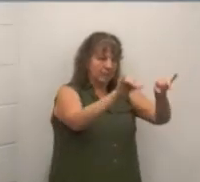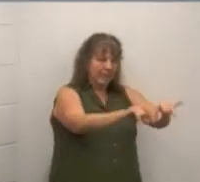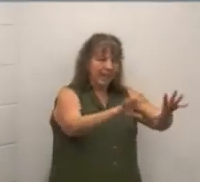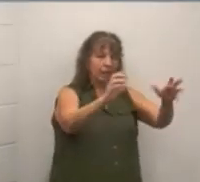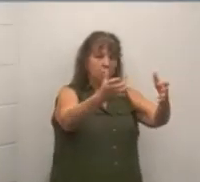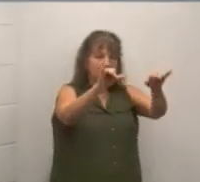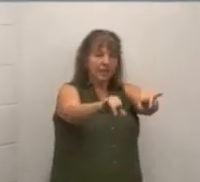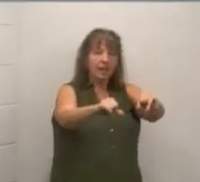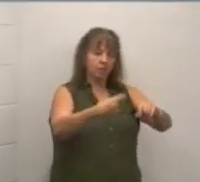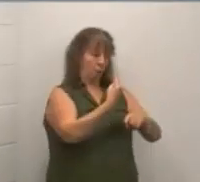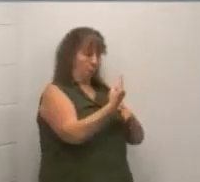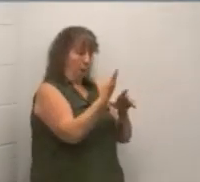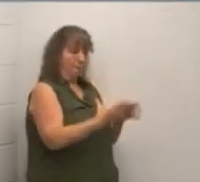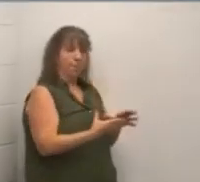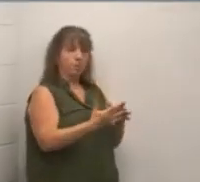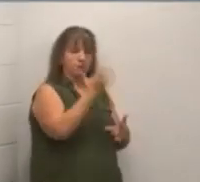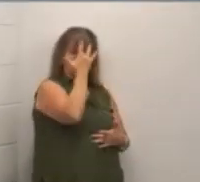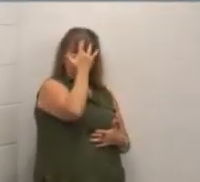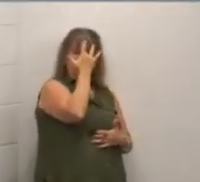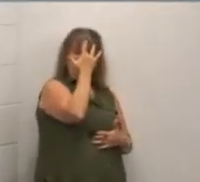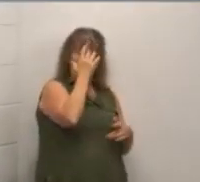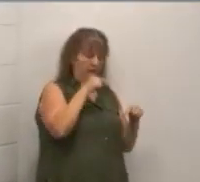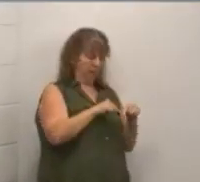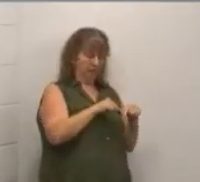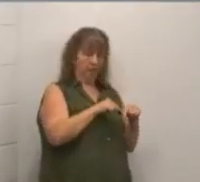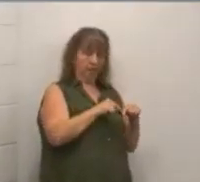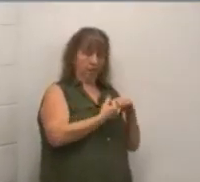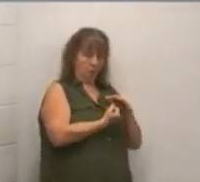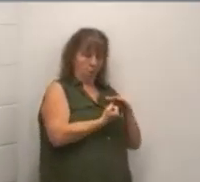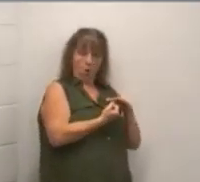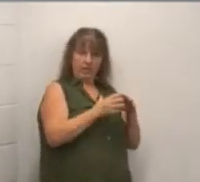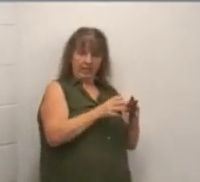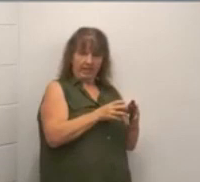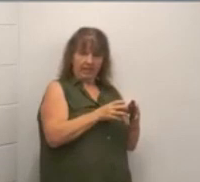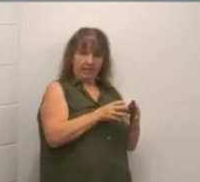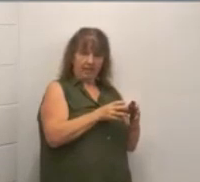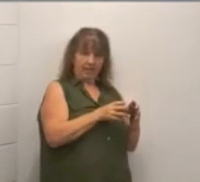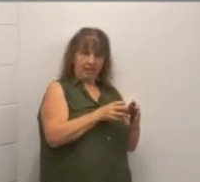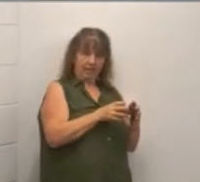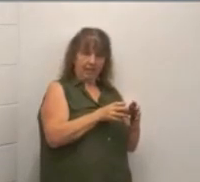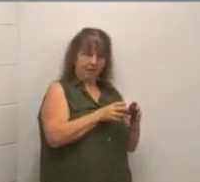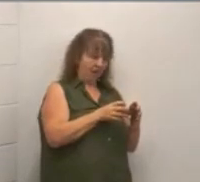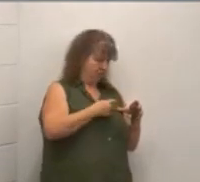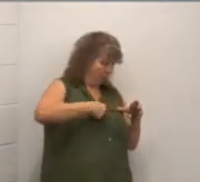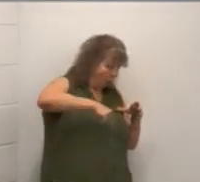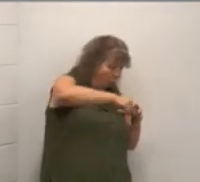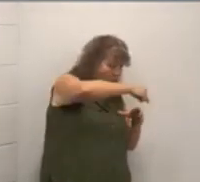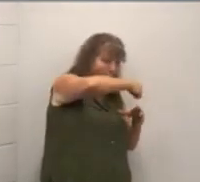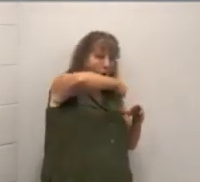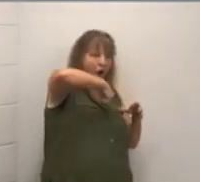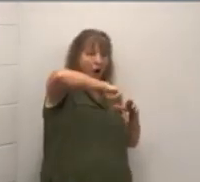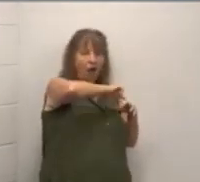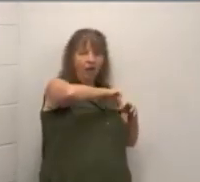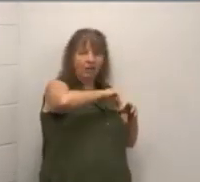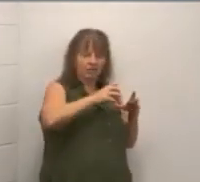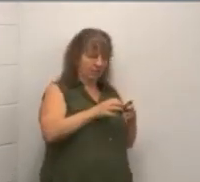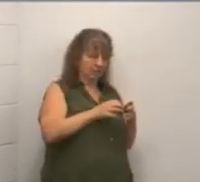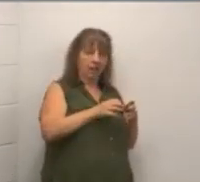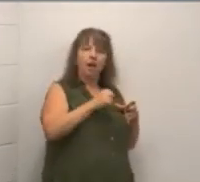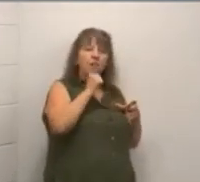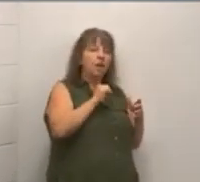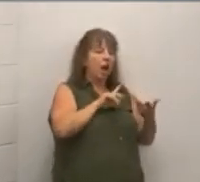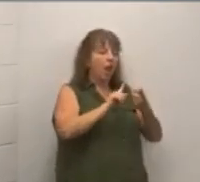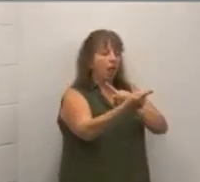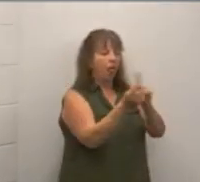If someone does get ill and have to quarantine, they are still under the roster of the teacher, and so they would not be